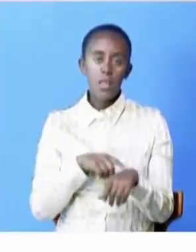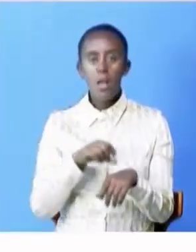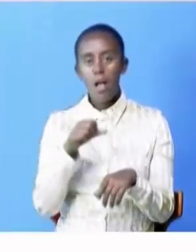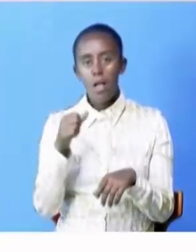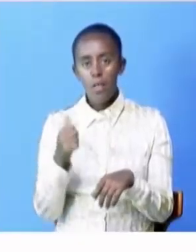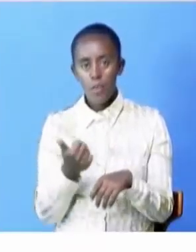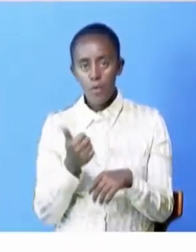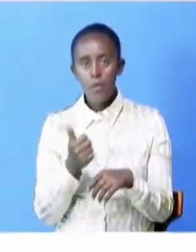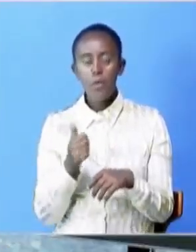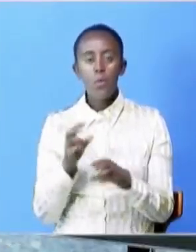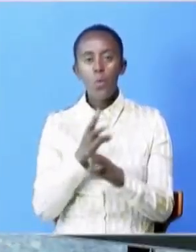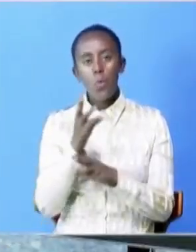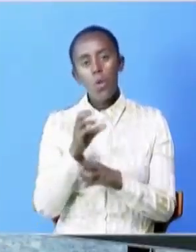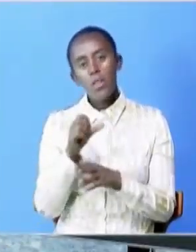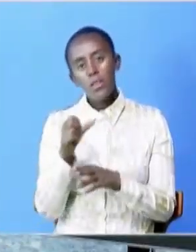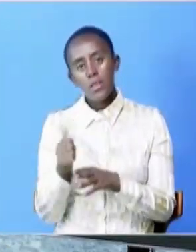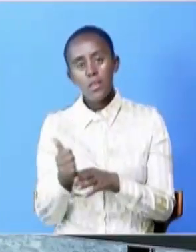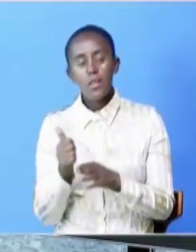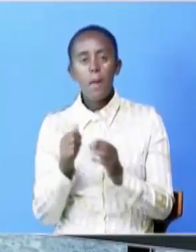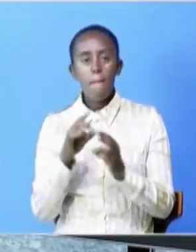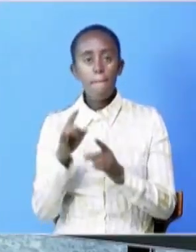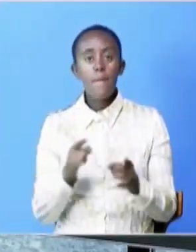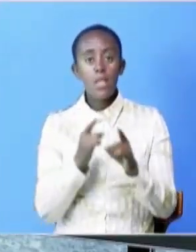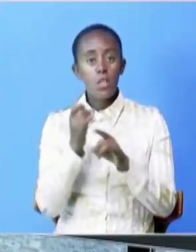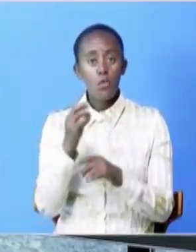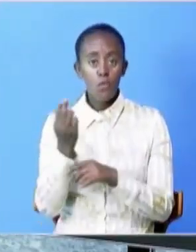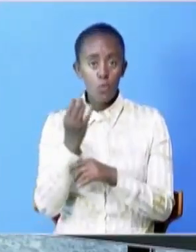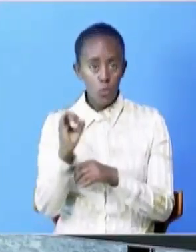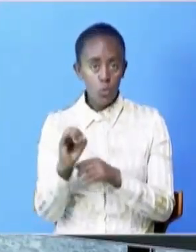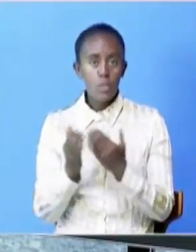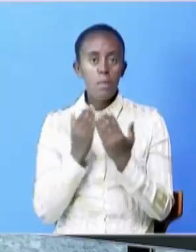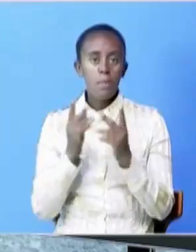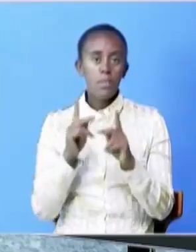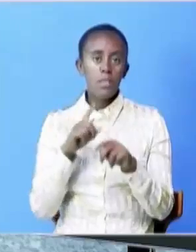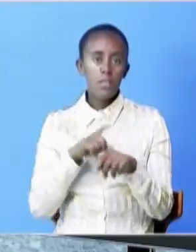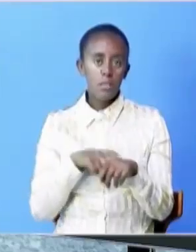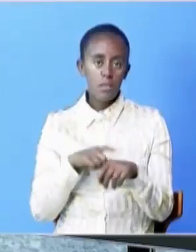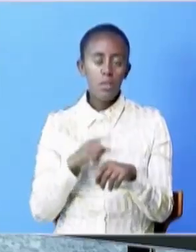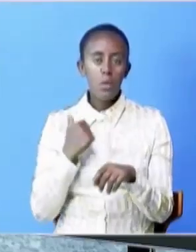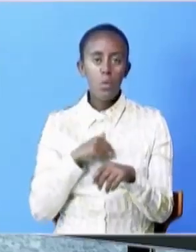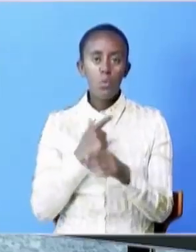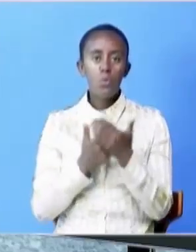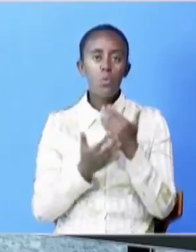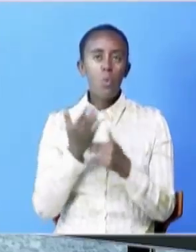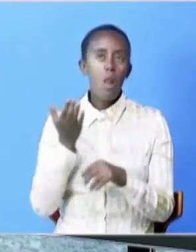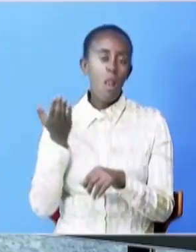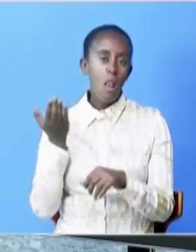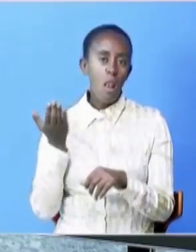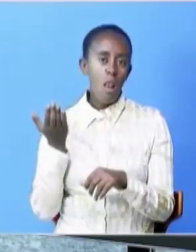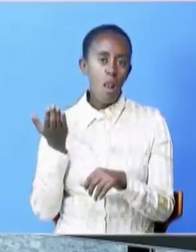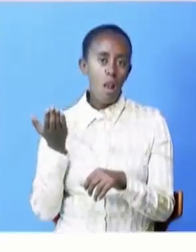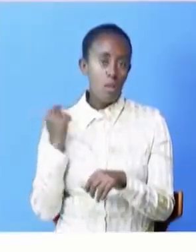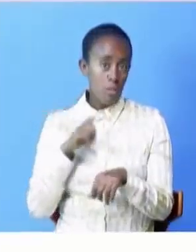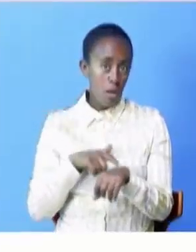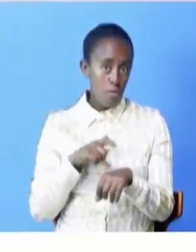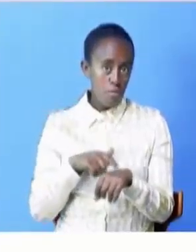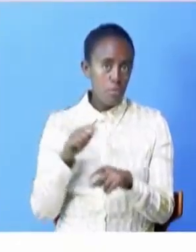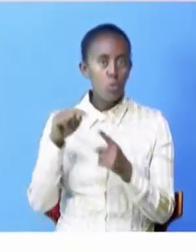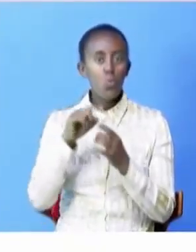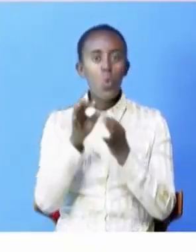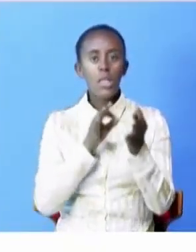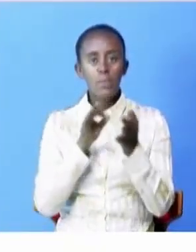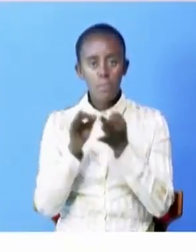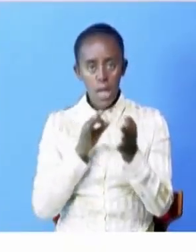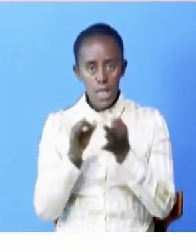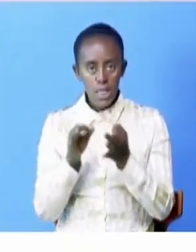other way or the other method of using the simple present tense that we talked about last time is to